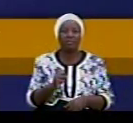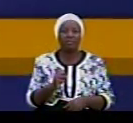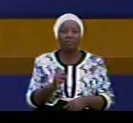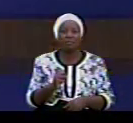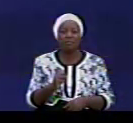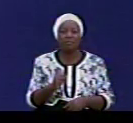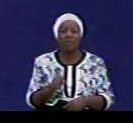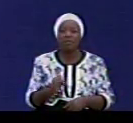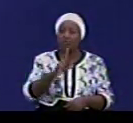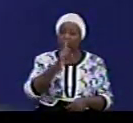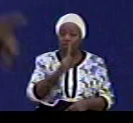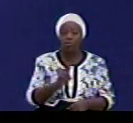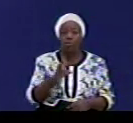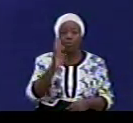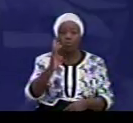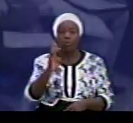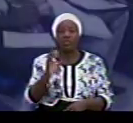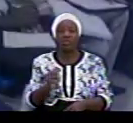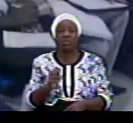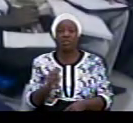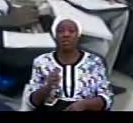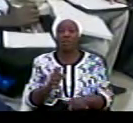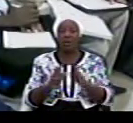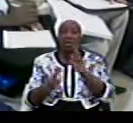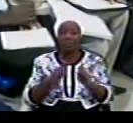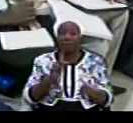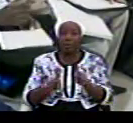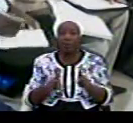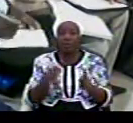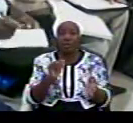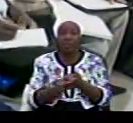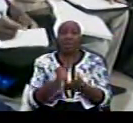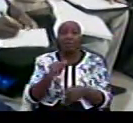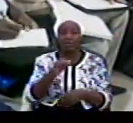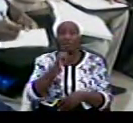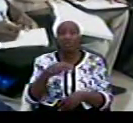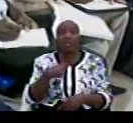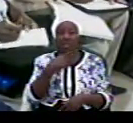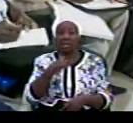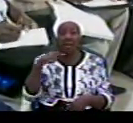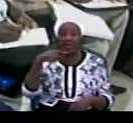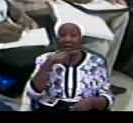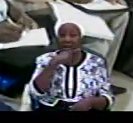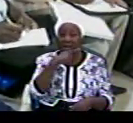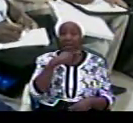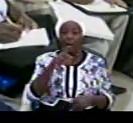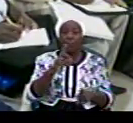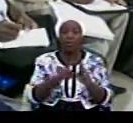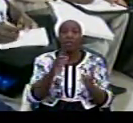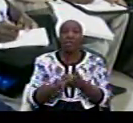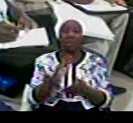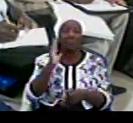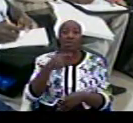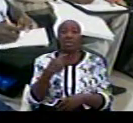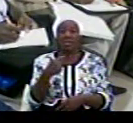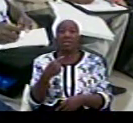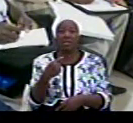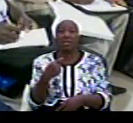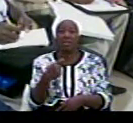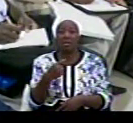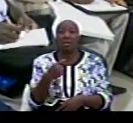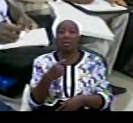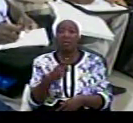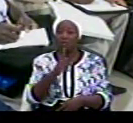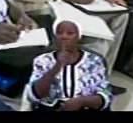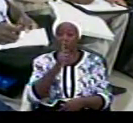authentic witnesses, the people that will not tell a lie, but that will say exactly what